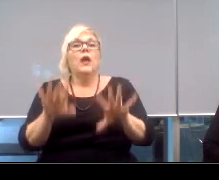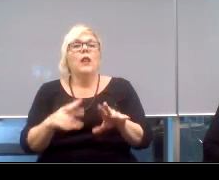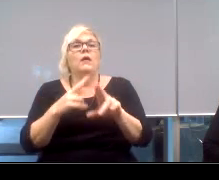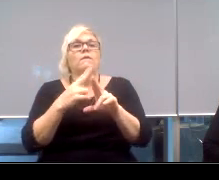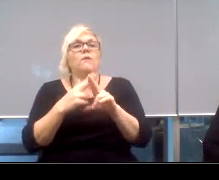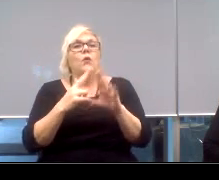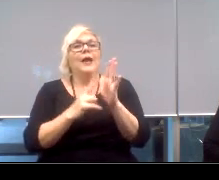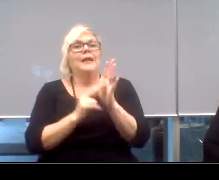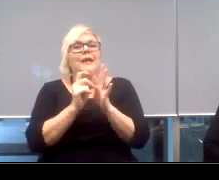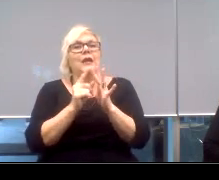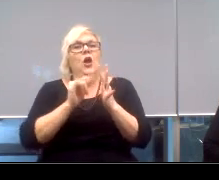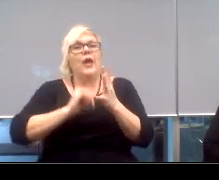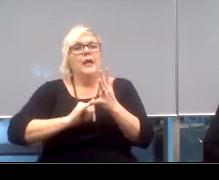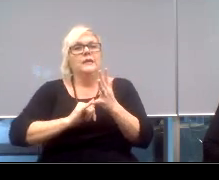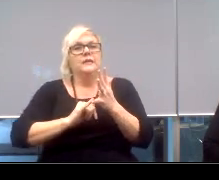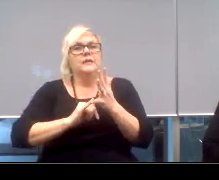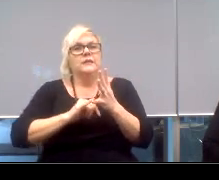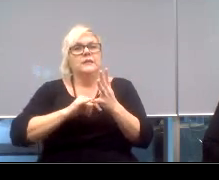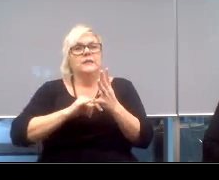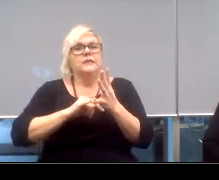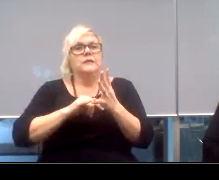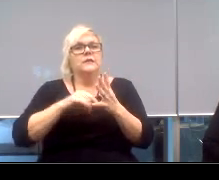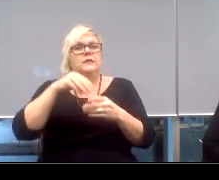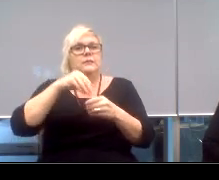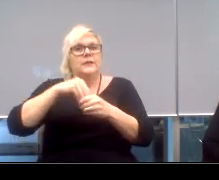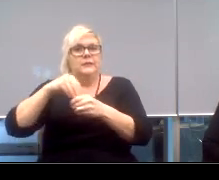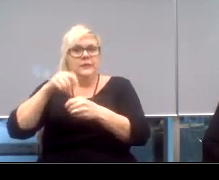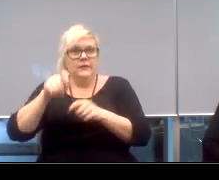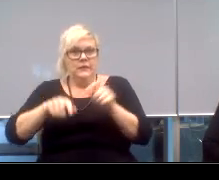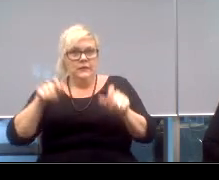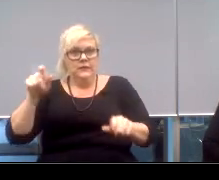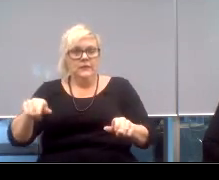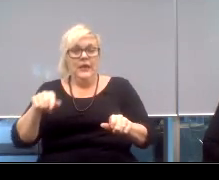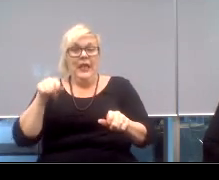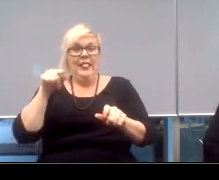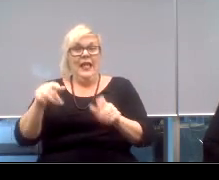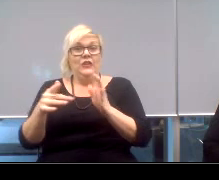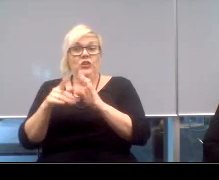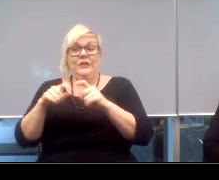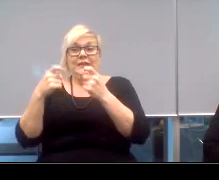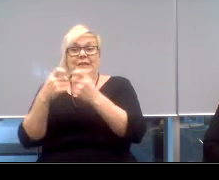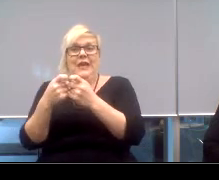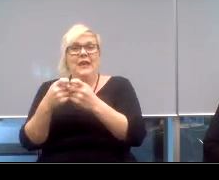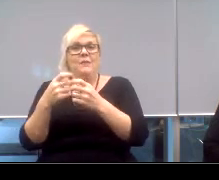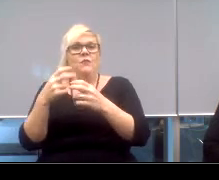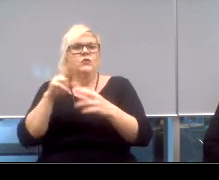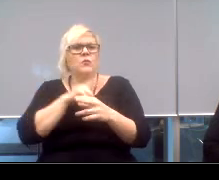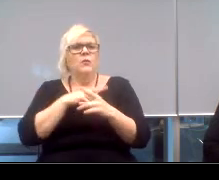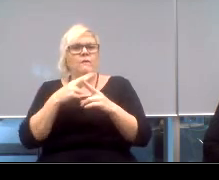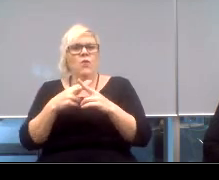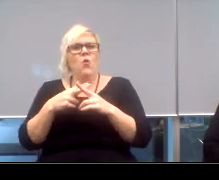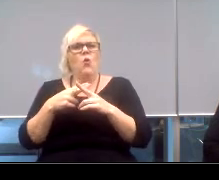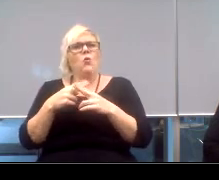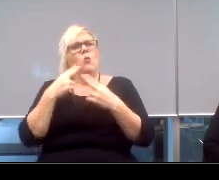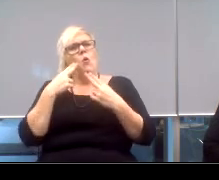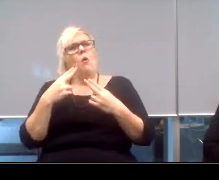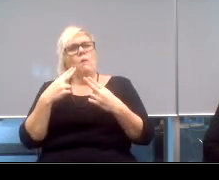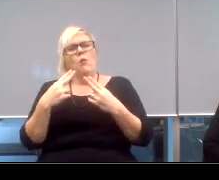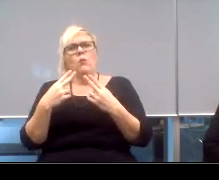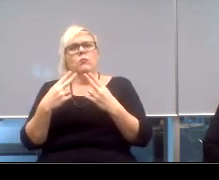NDIS participants. This team is responsible for traditional assistive technology as well as